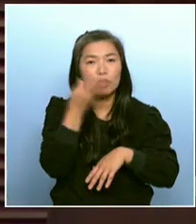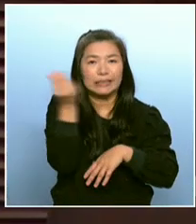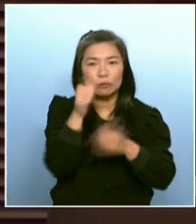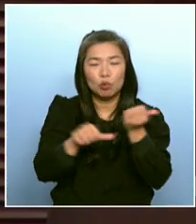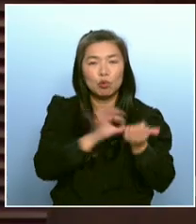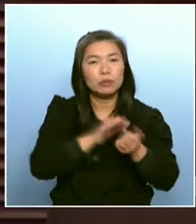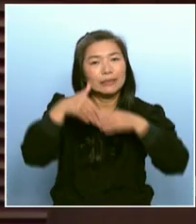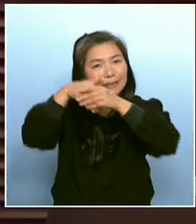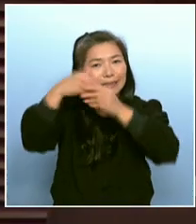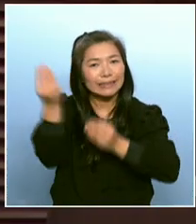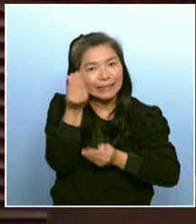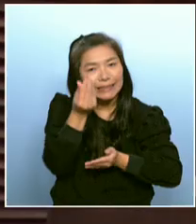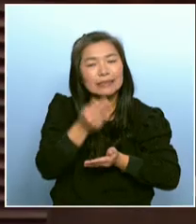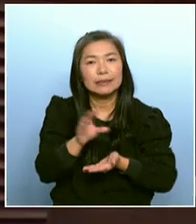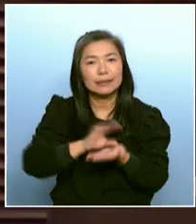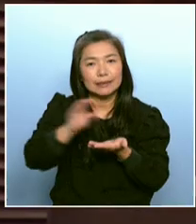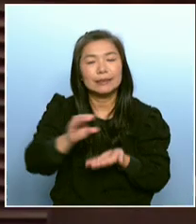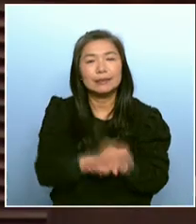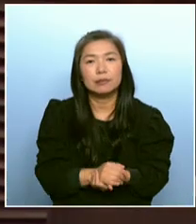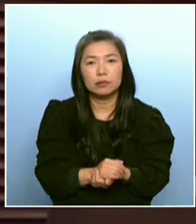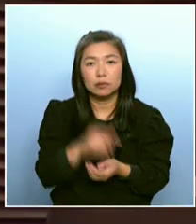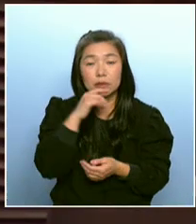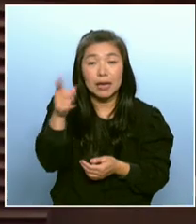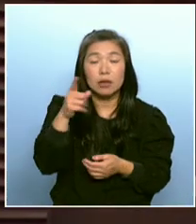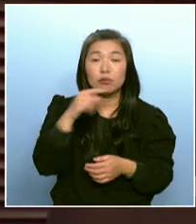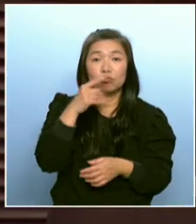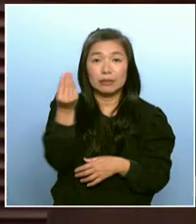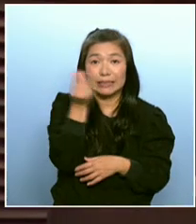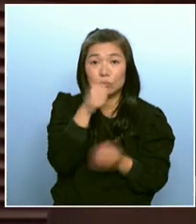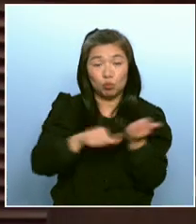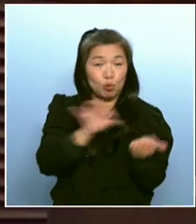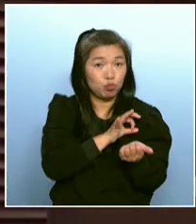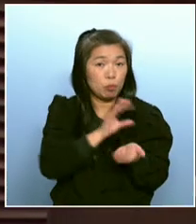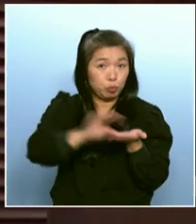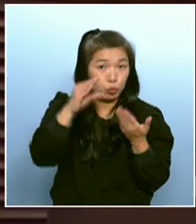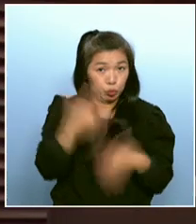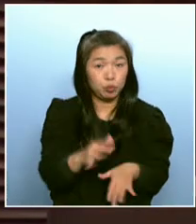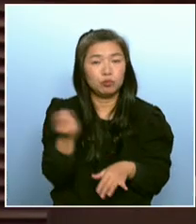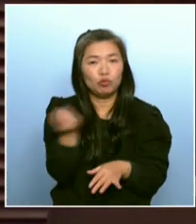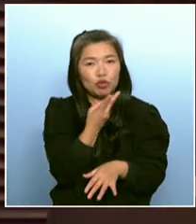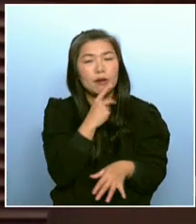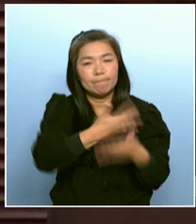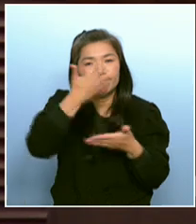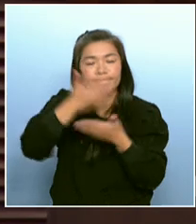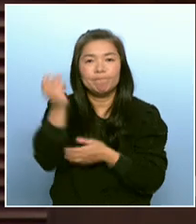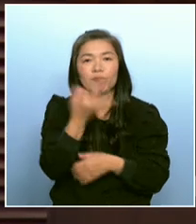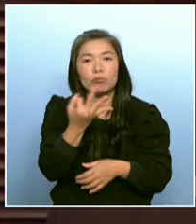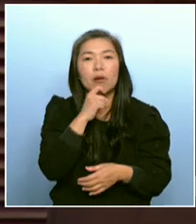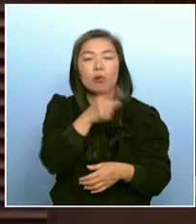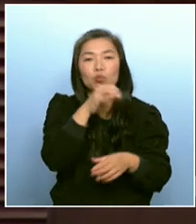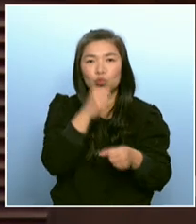District Council on this proposal. We will afterwards, if we receive approval